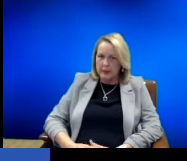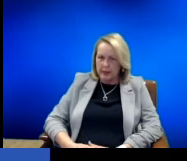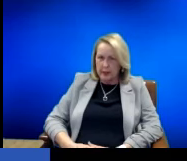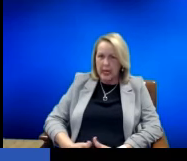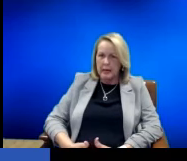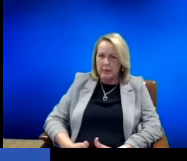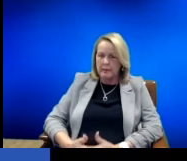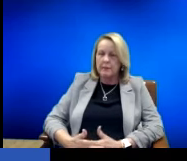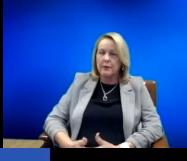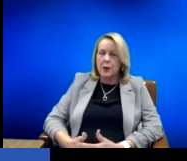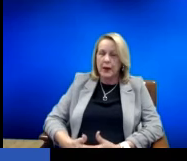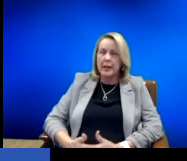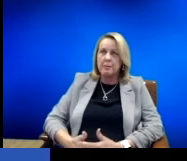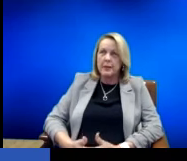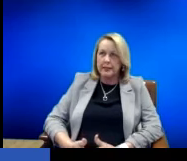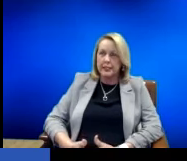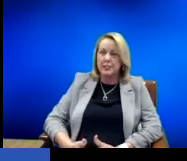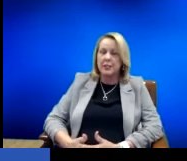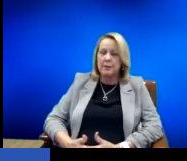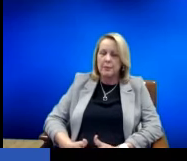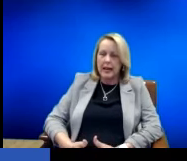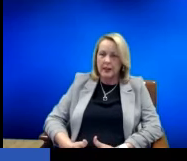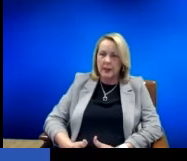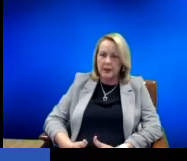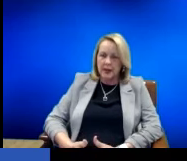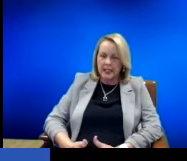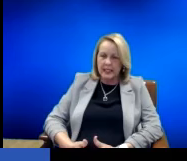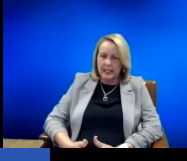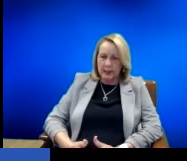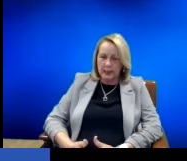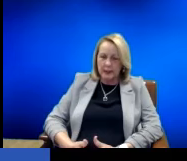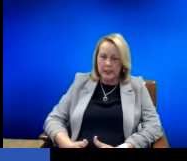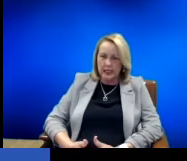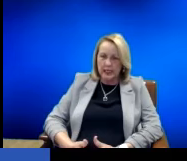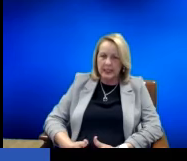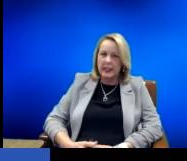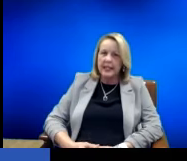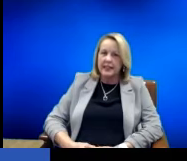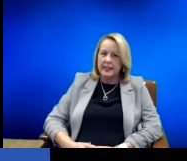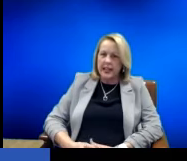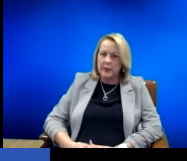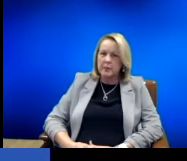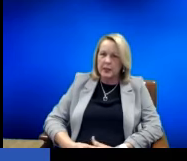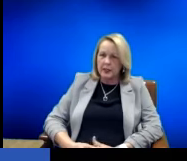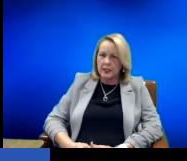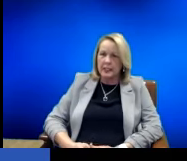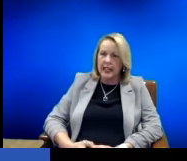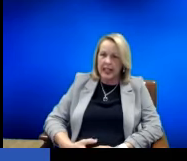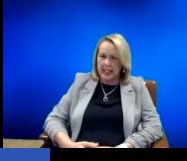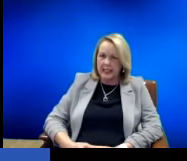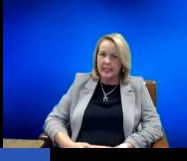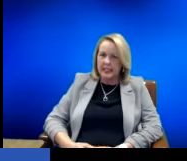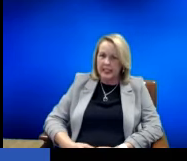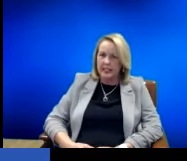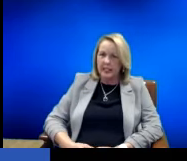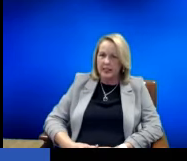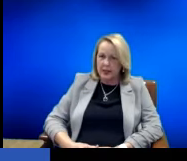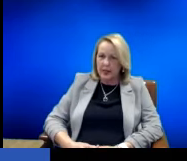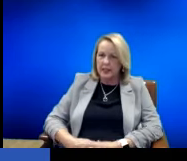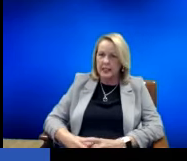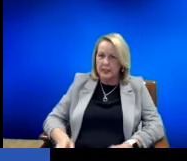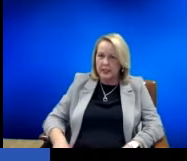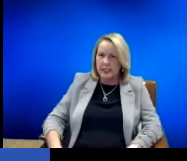by for a beneficiary by an authorized legal representative, that person has the